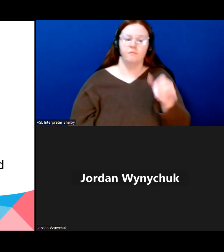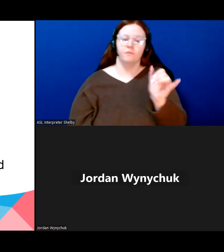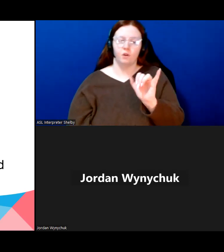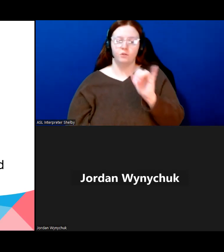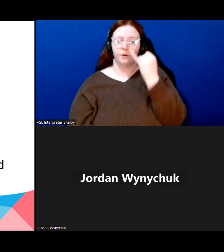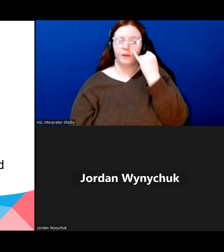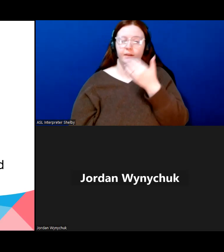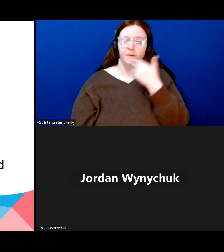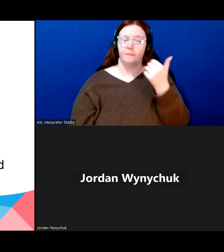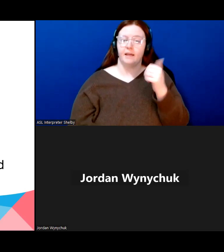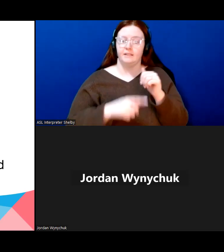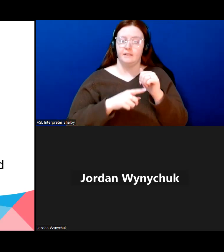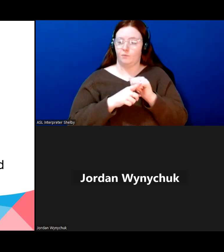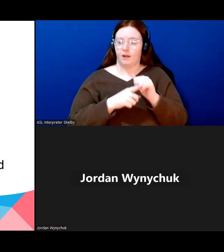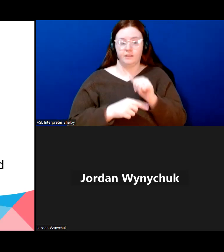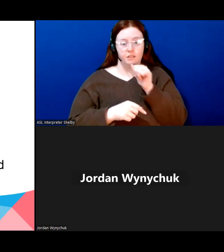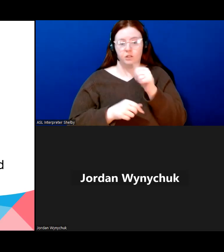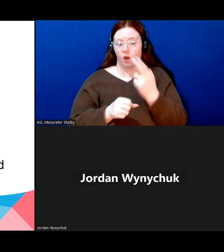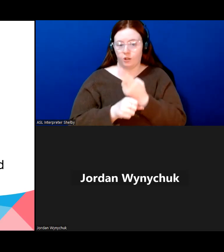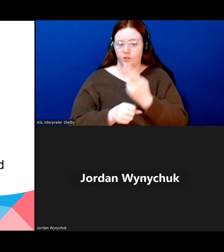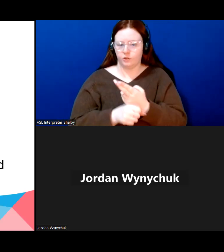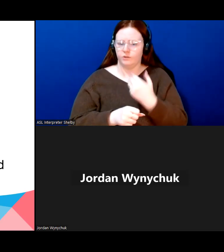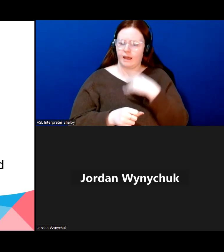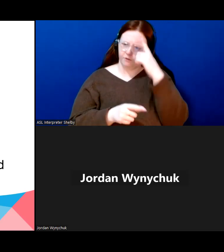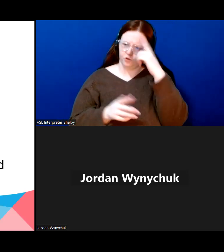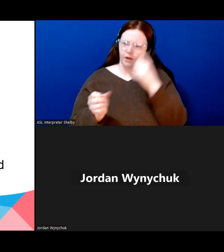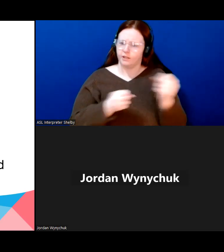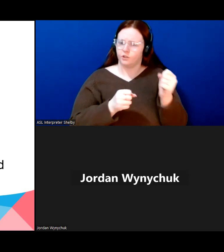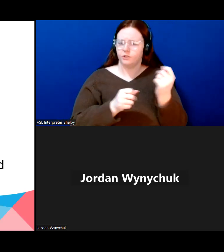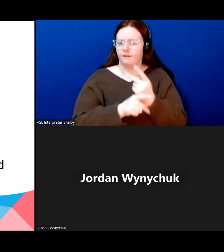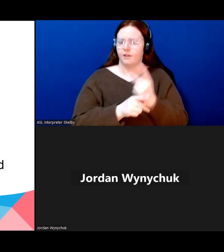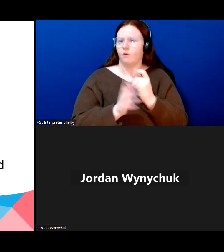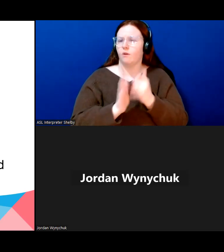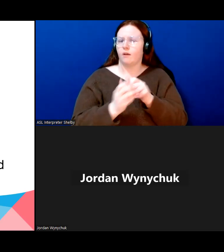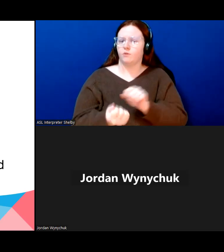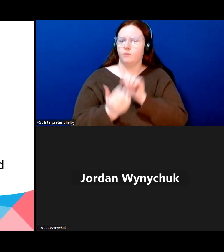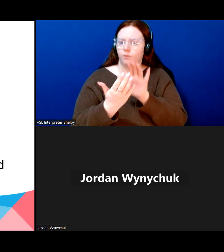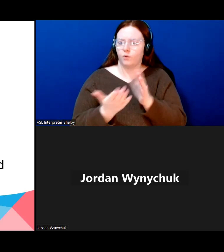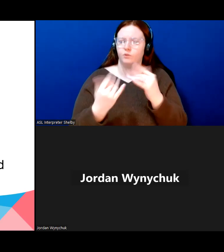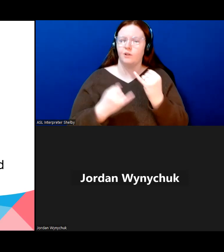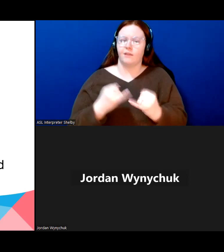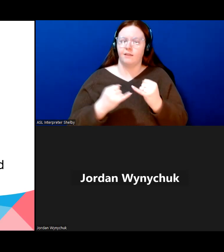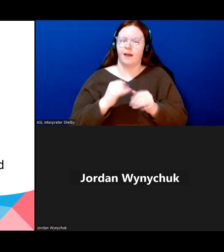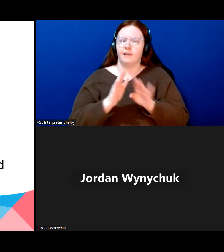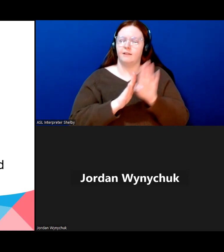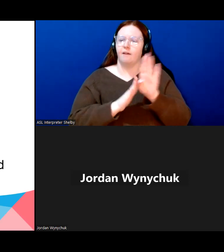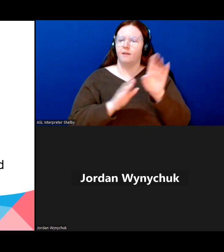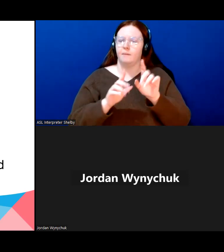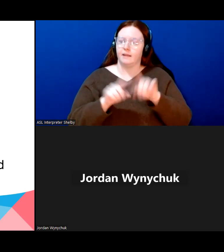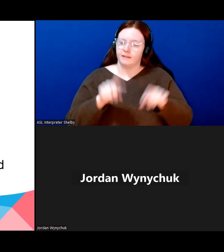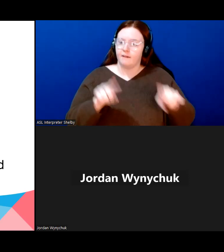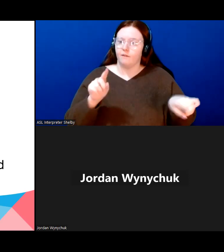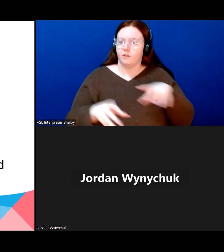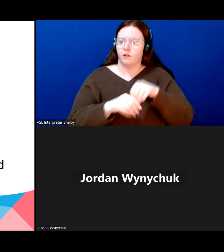used. And then developing a diversity and inclusion committee. So this could be in